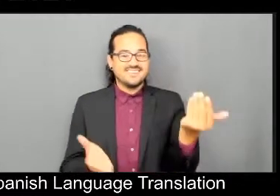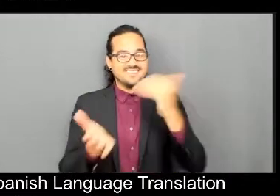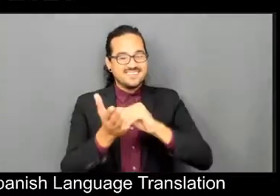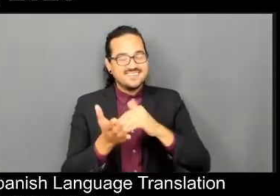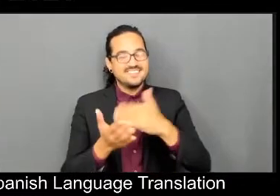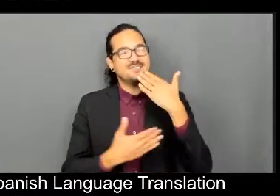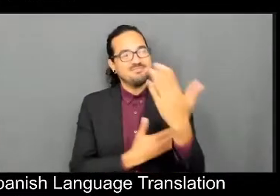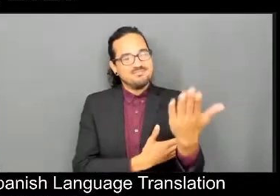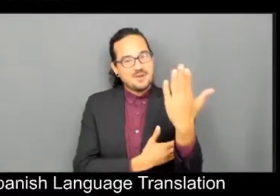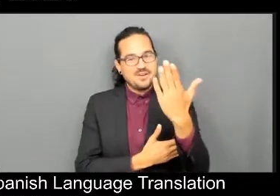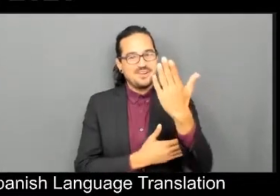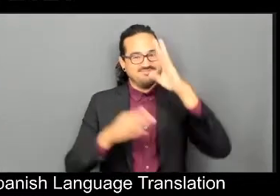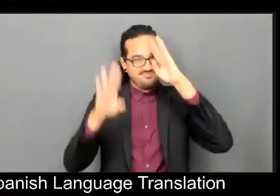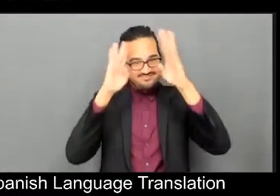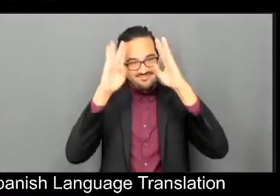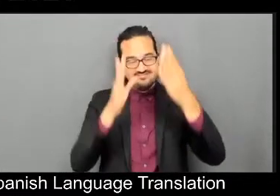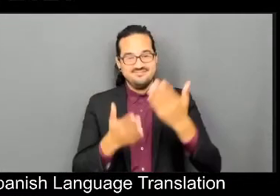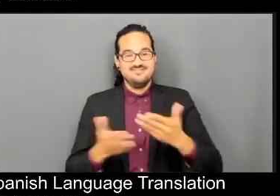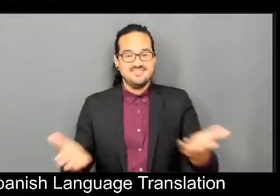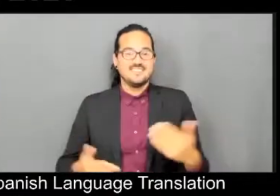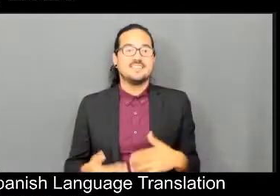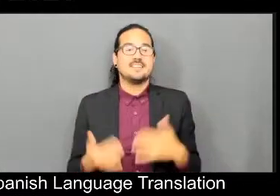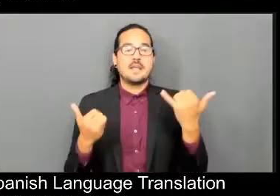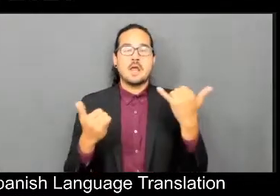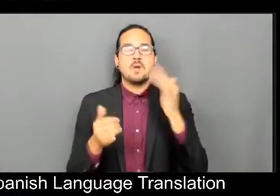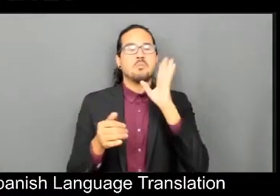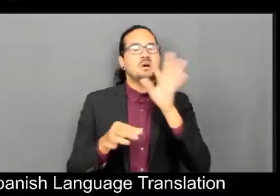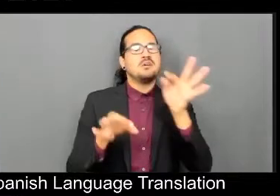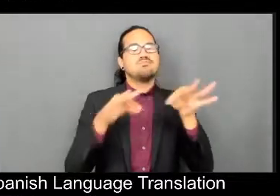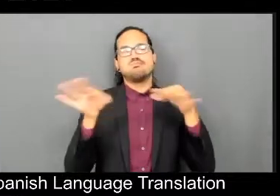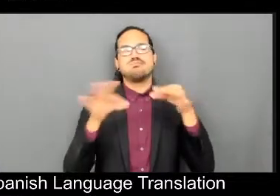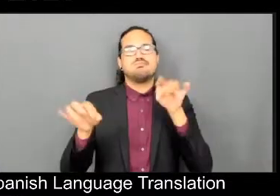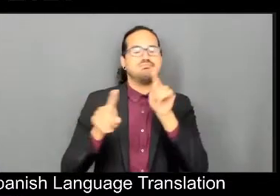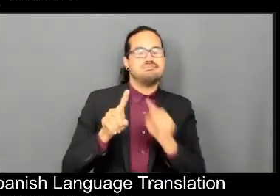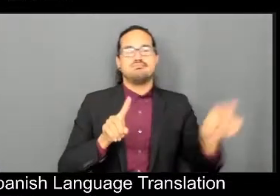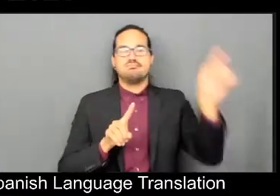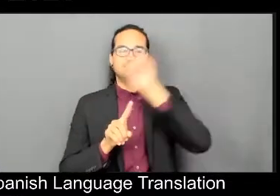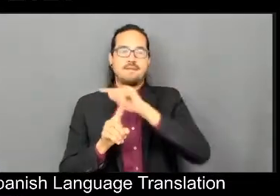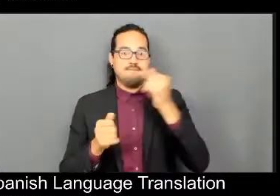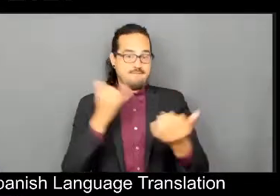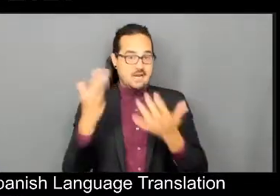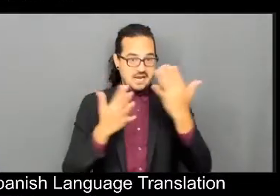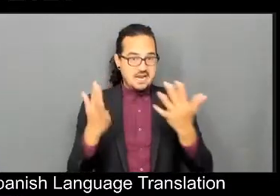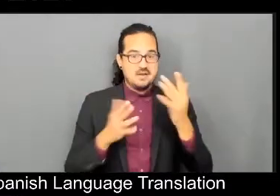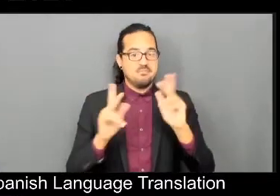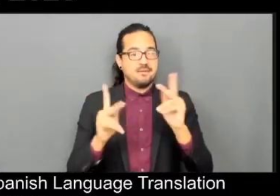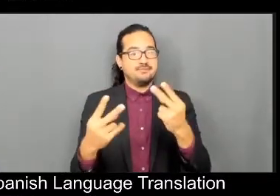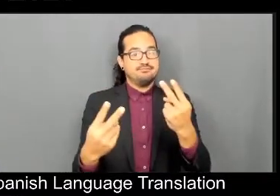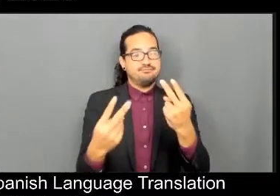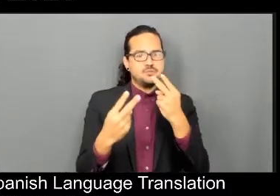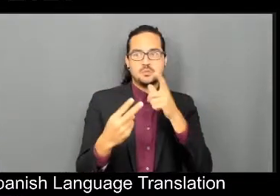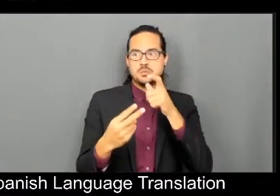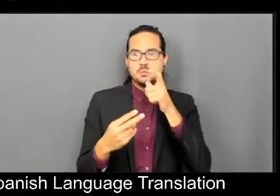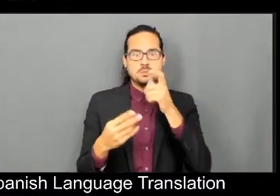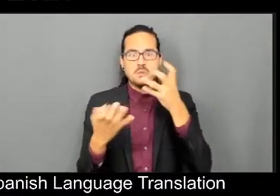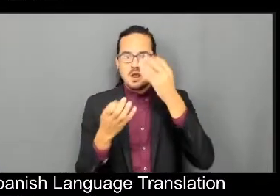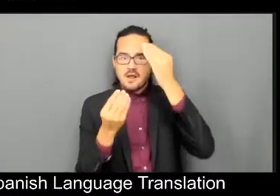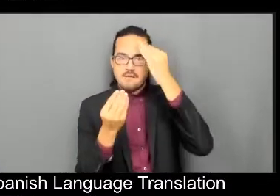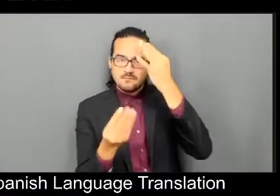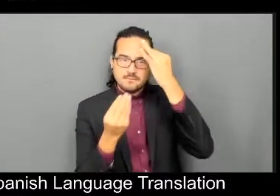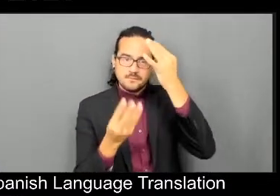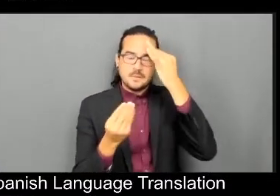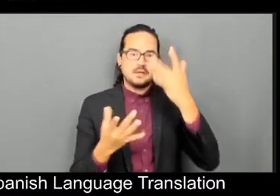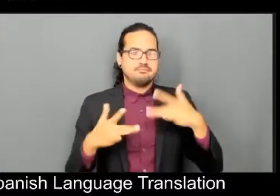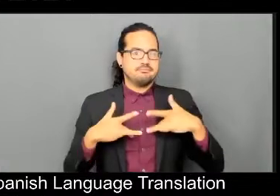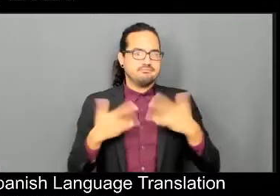We'll walk here around the map again, just for folks that are maybe just tuning in and kind of want to know some local landmarks and where the fire sits